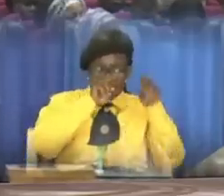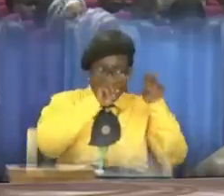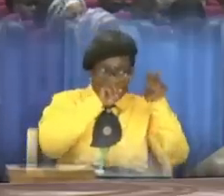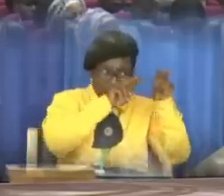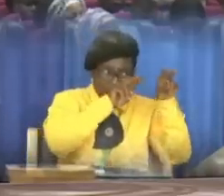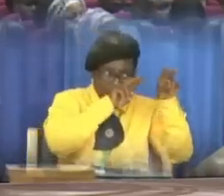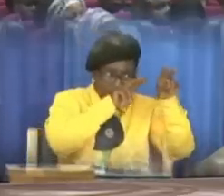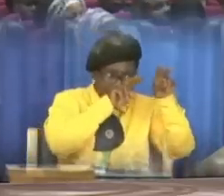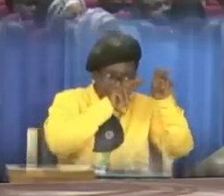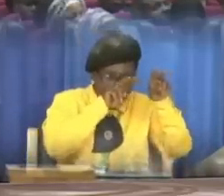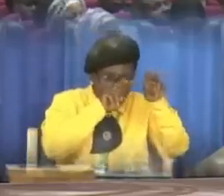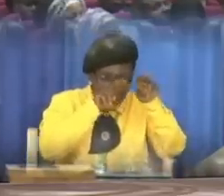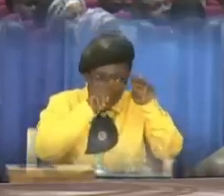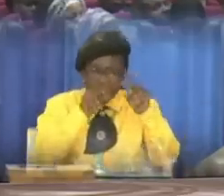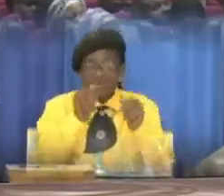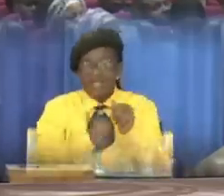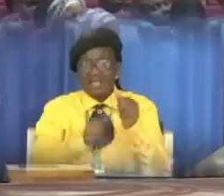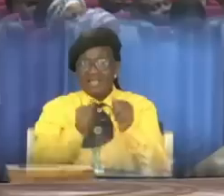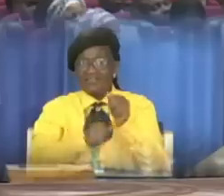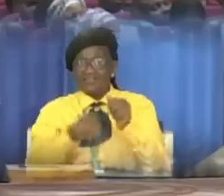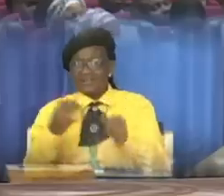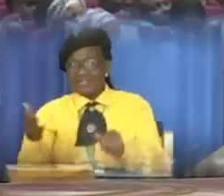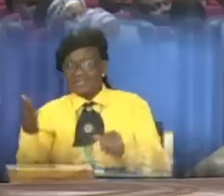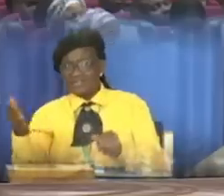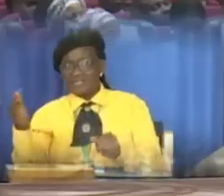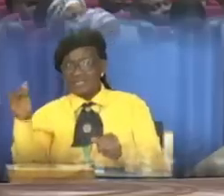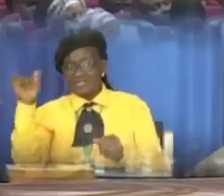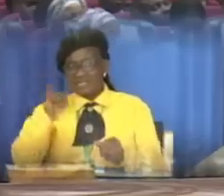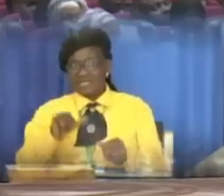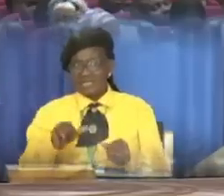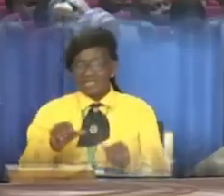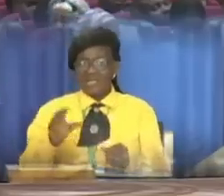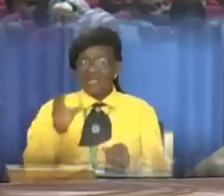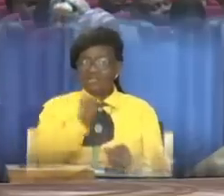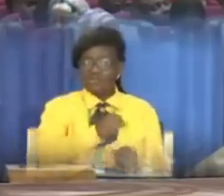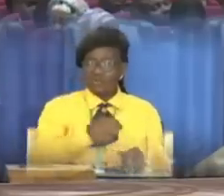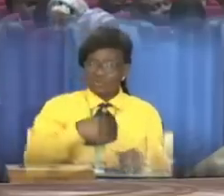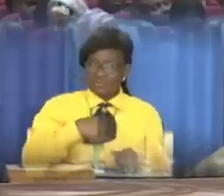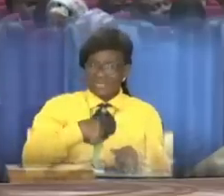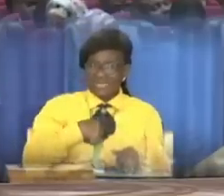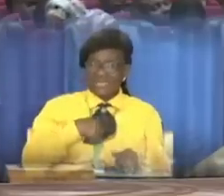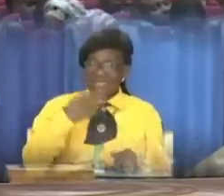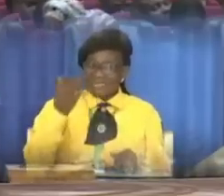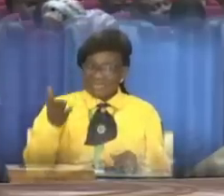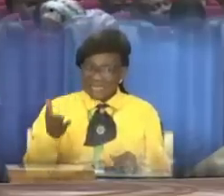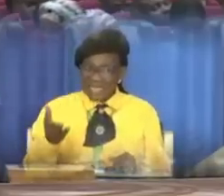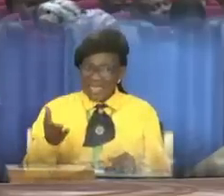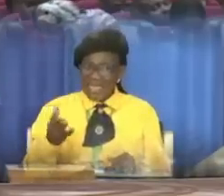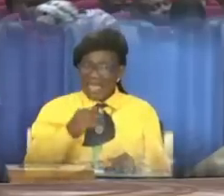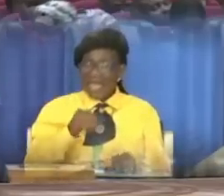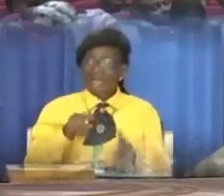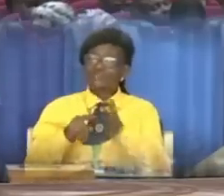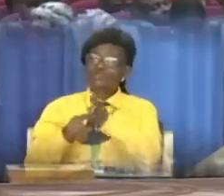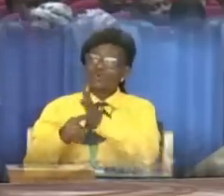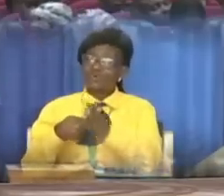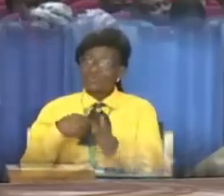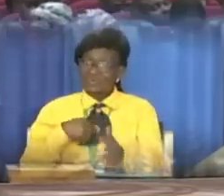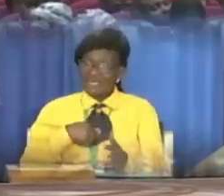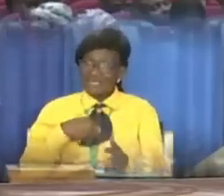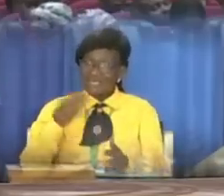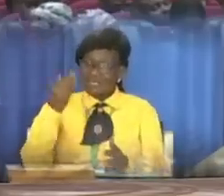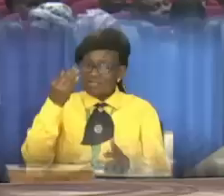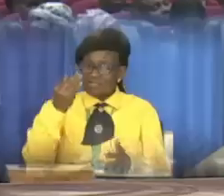they took me there when I was going to pray over the place, and they showed me some of the things that they had